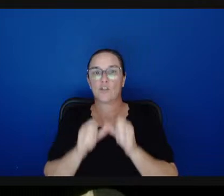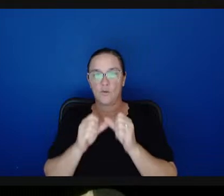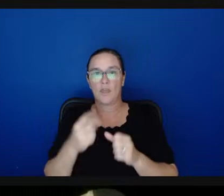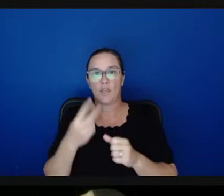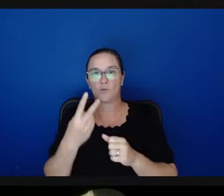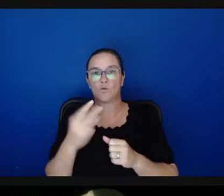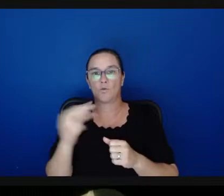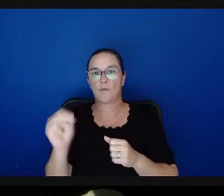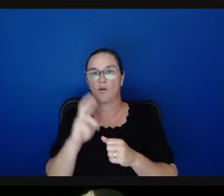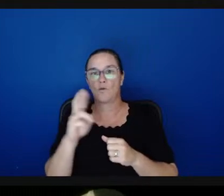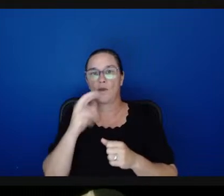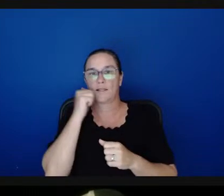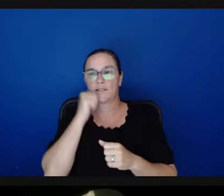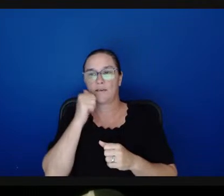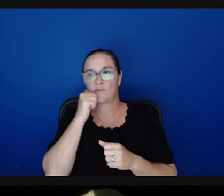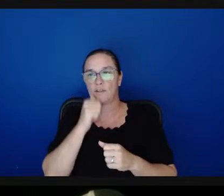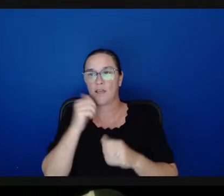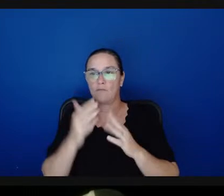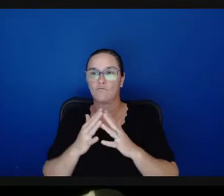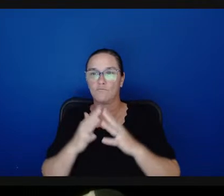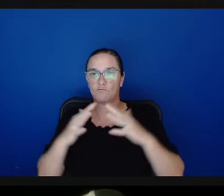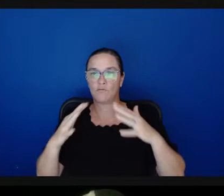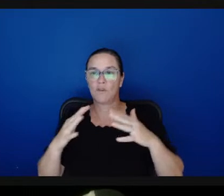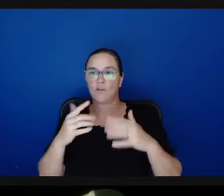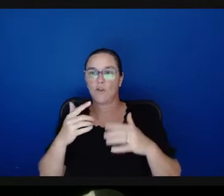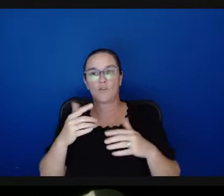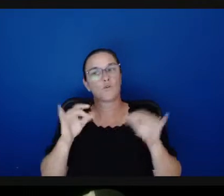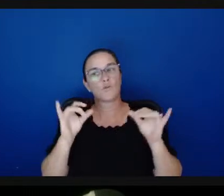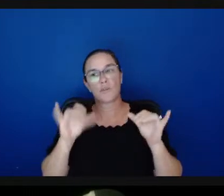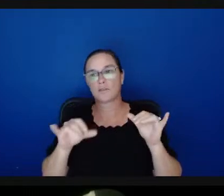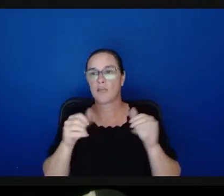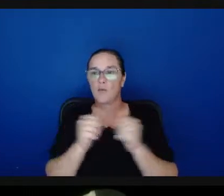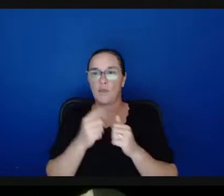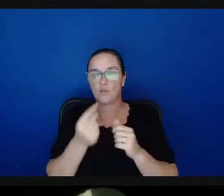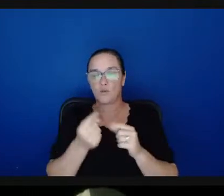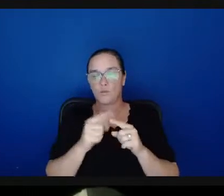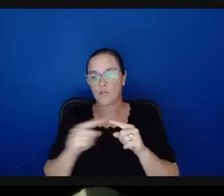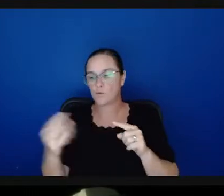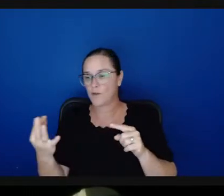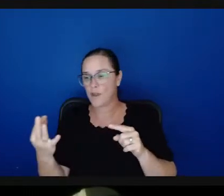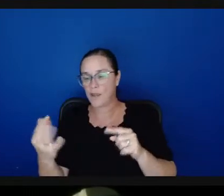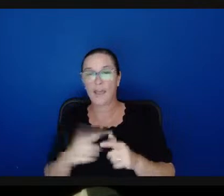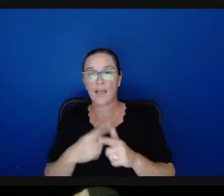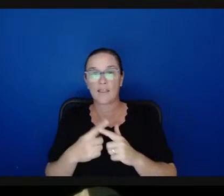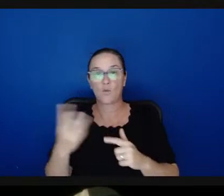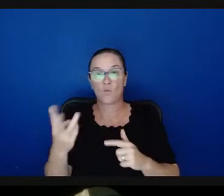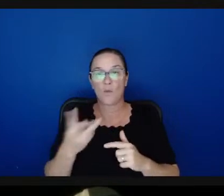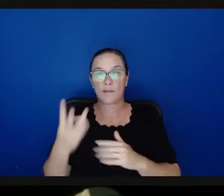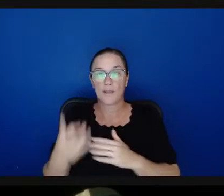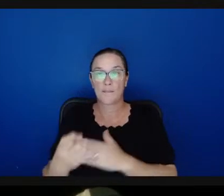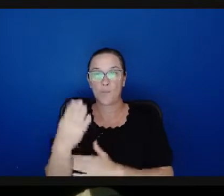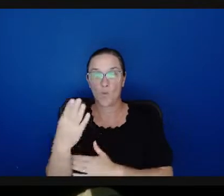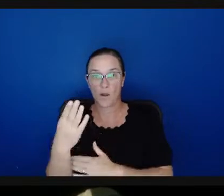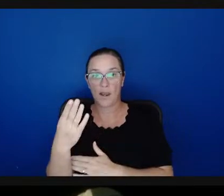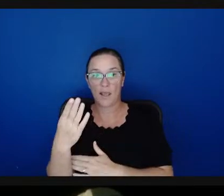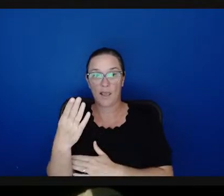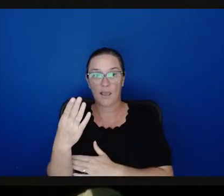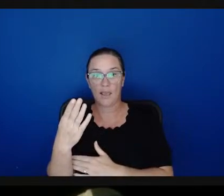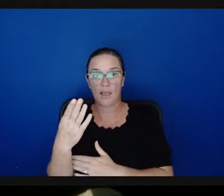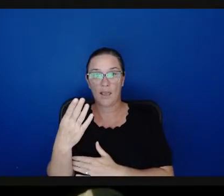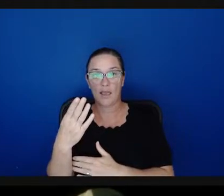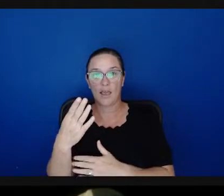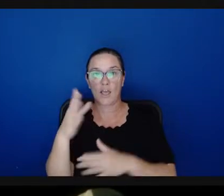that window of January 21st to Friday the 24th. By Wednesday morning, the tilt actually slows down a